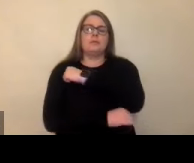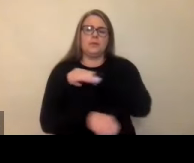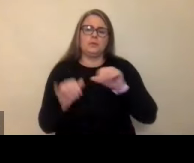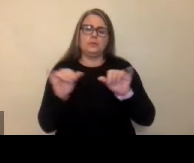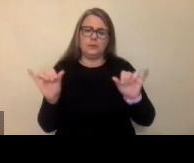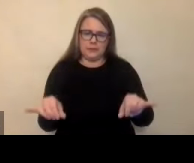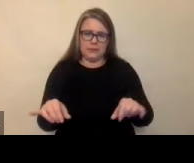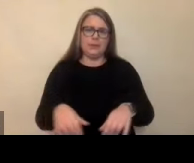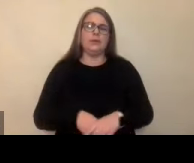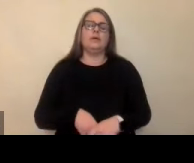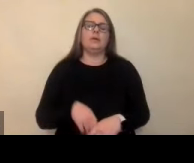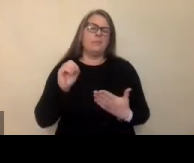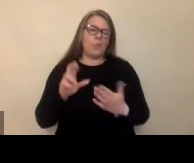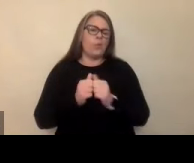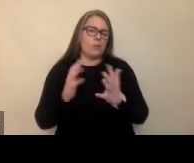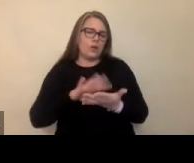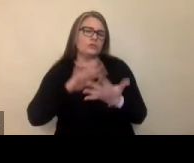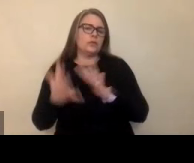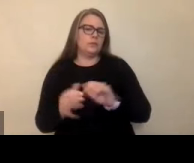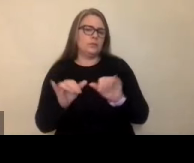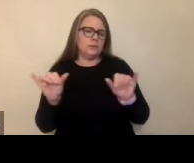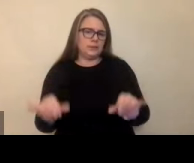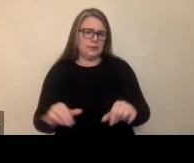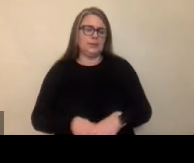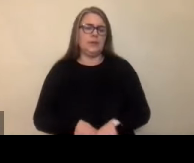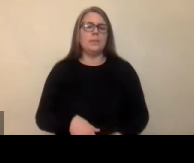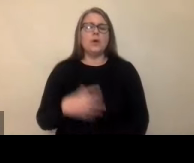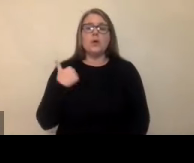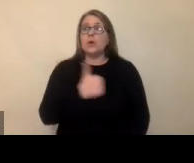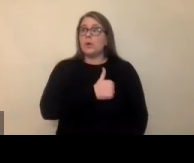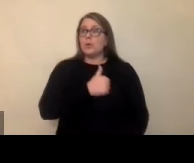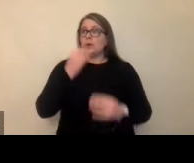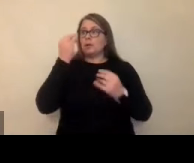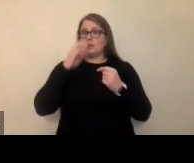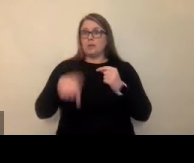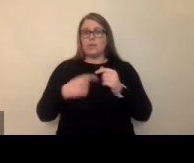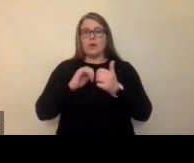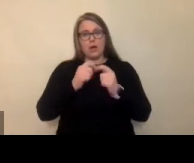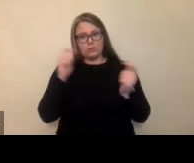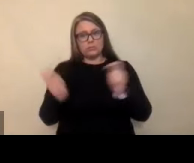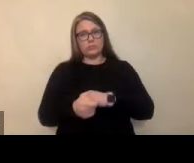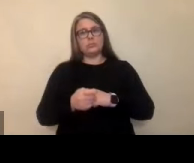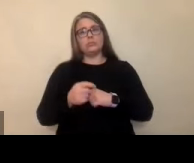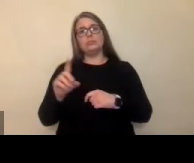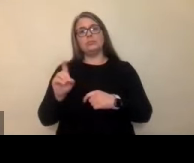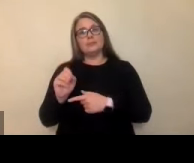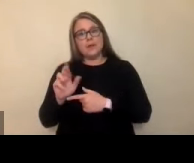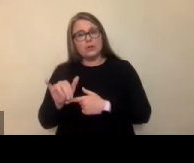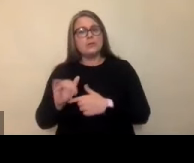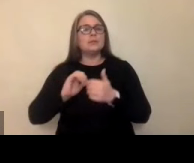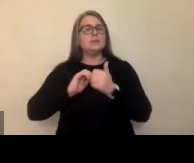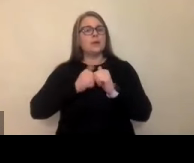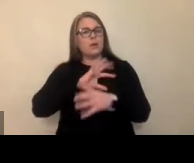of how our movements should rethink democracy and push you know, and engage in democratic projects is kind of a project